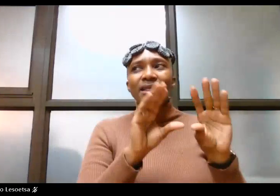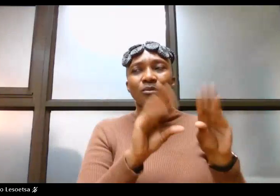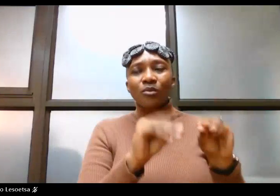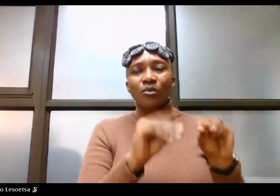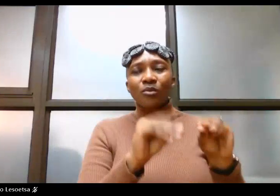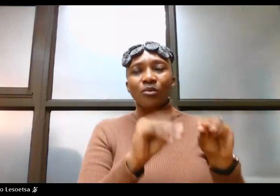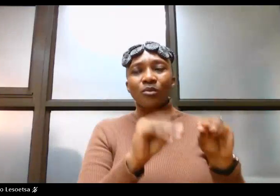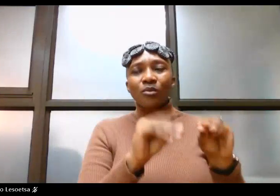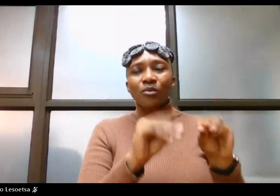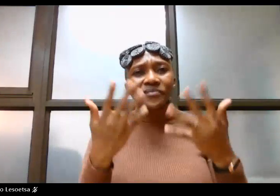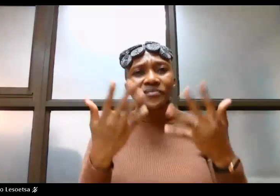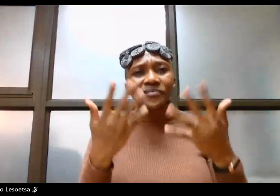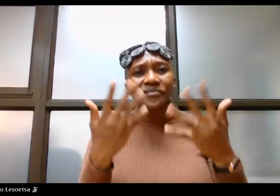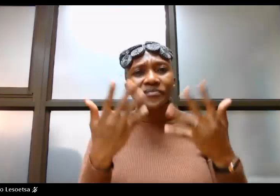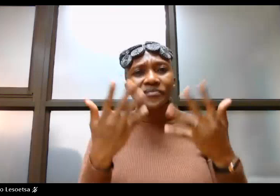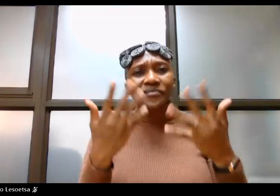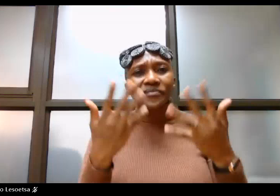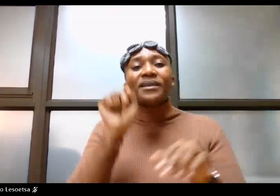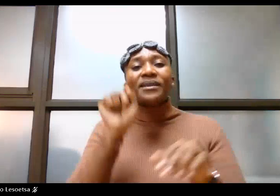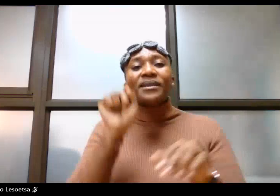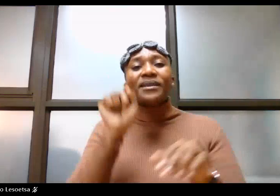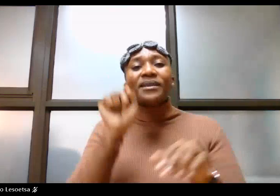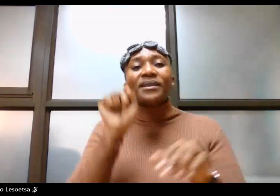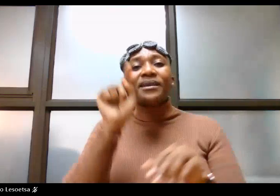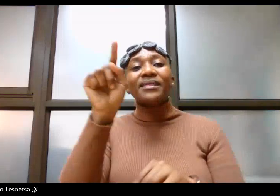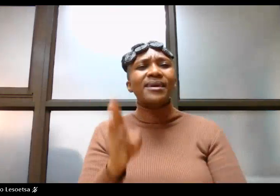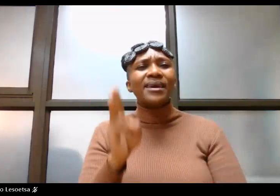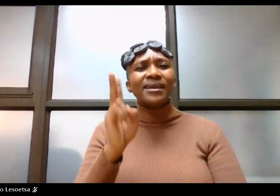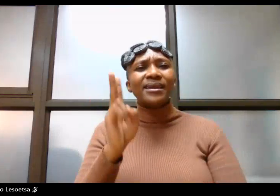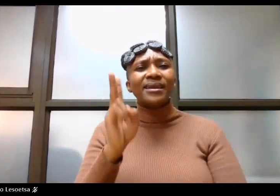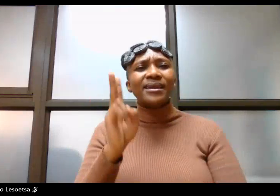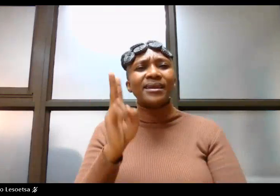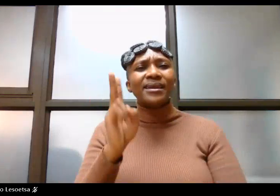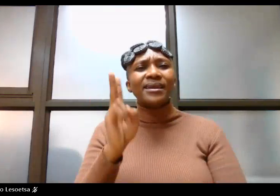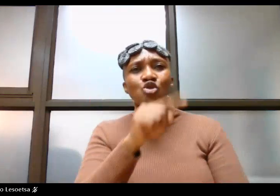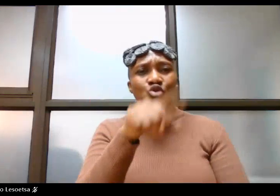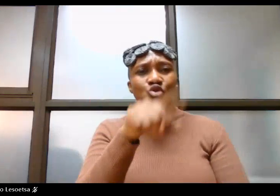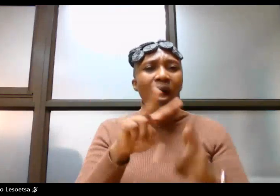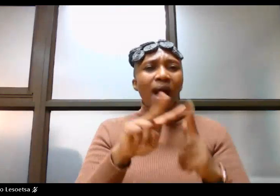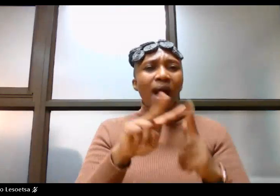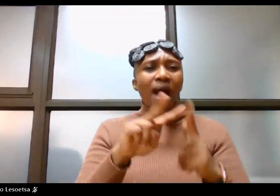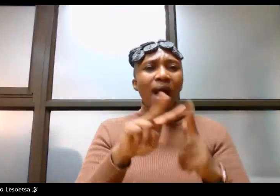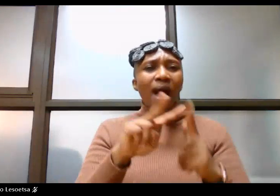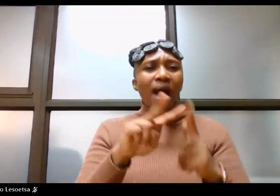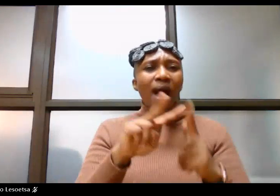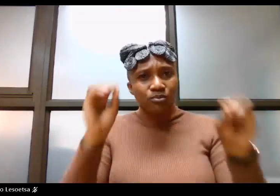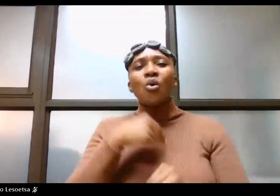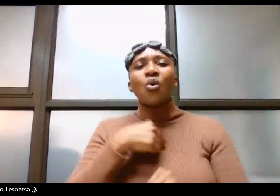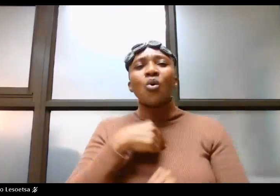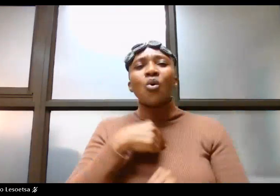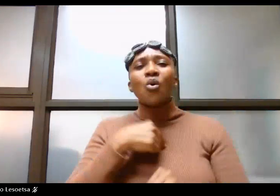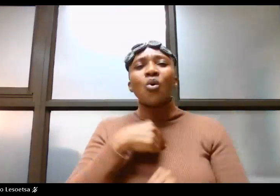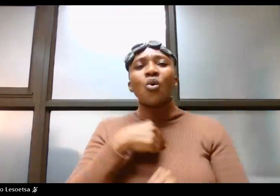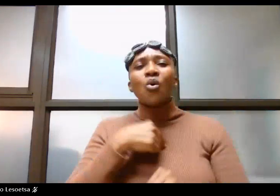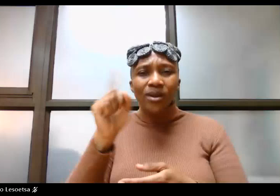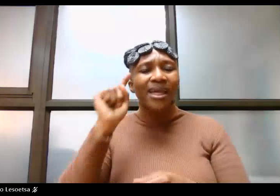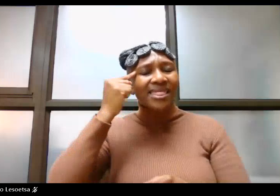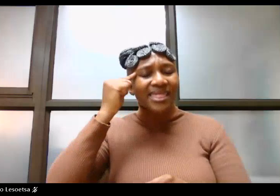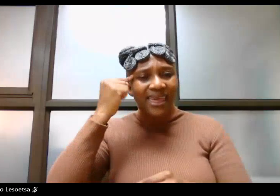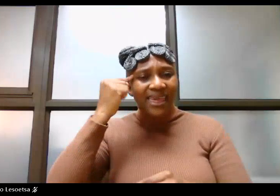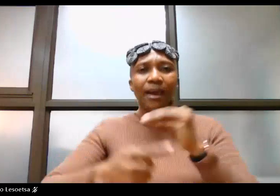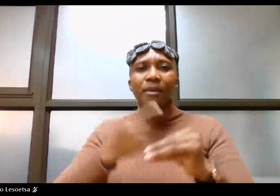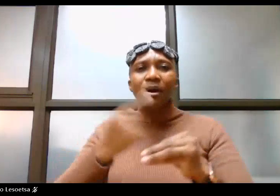And therefore, again, there's no right or wrong answer in this thing, but we just need to think about what we know